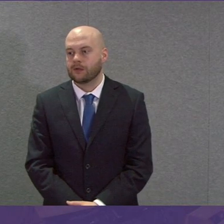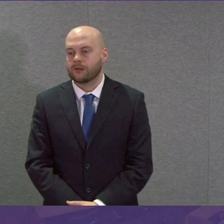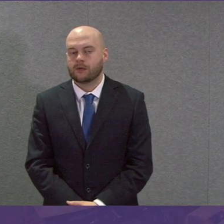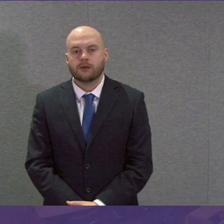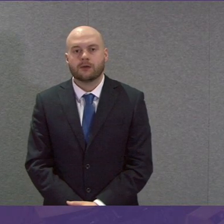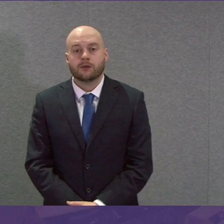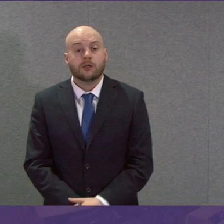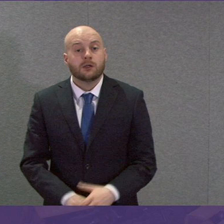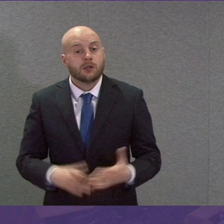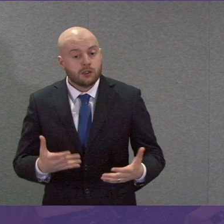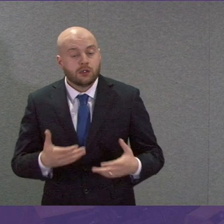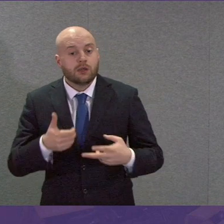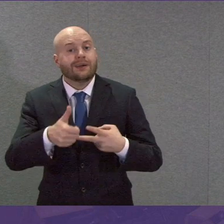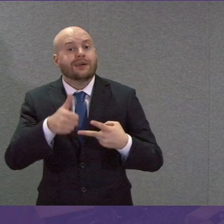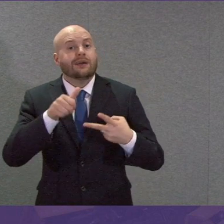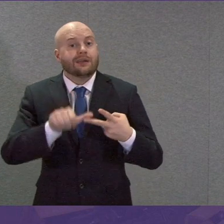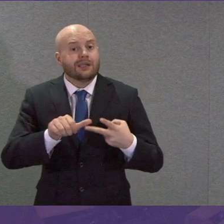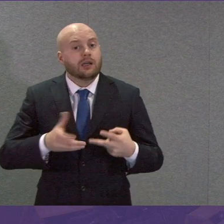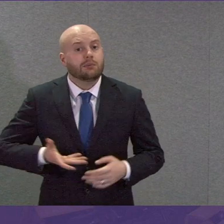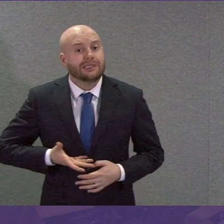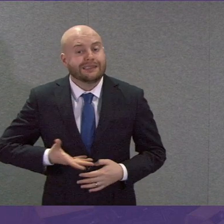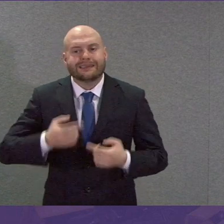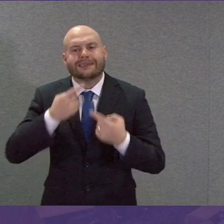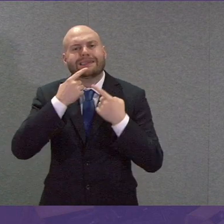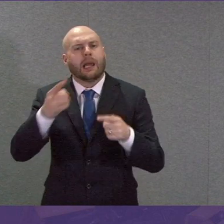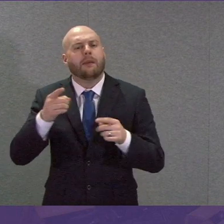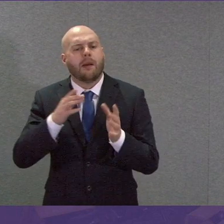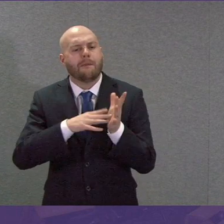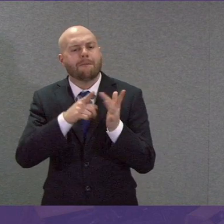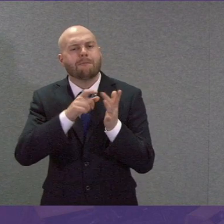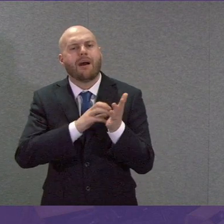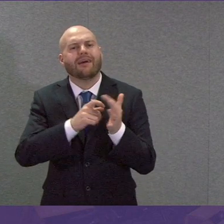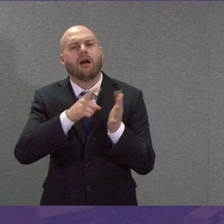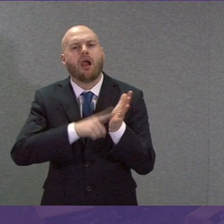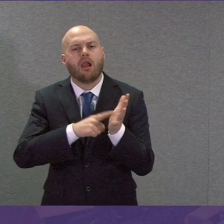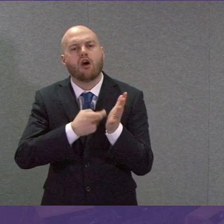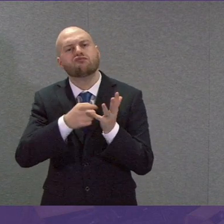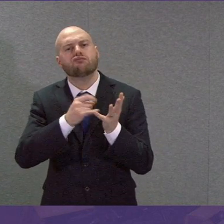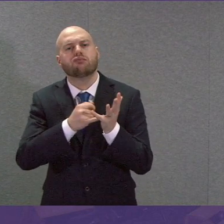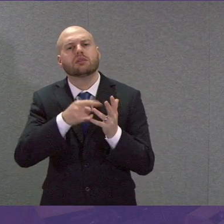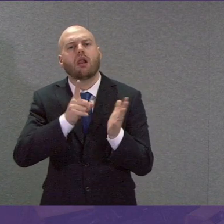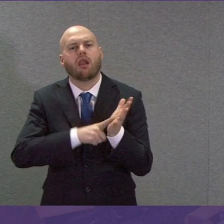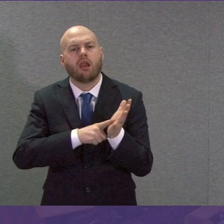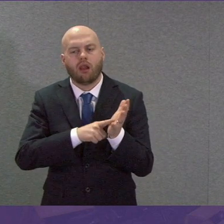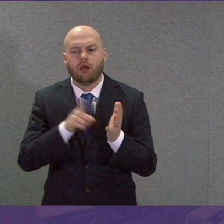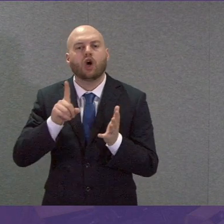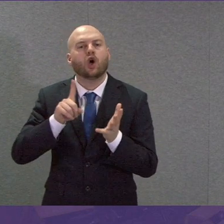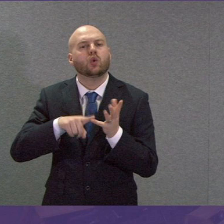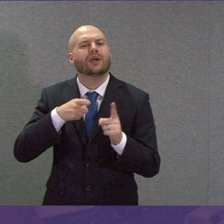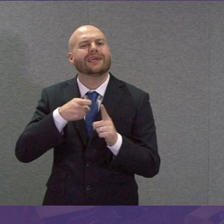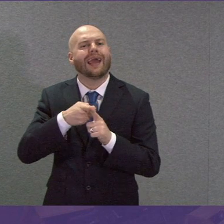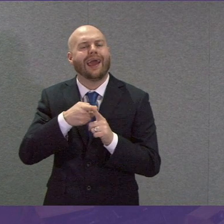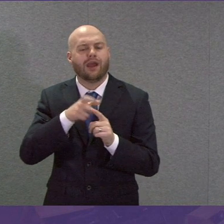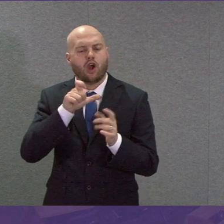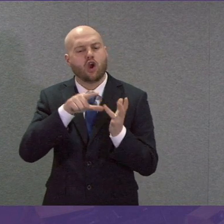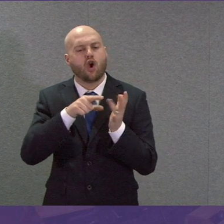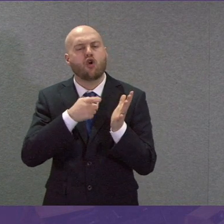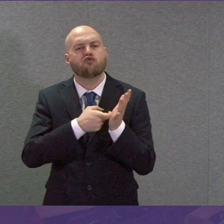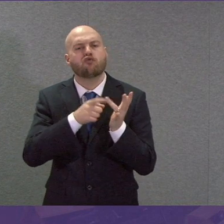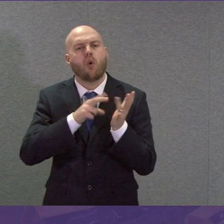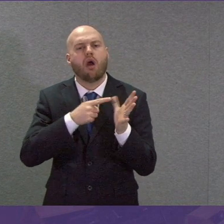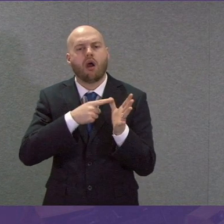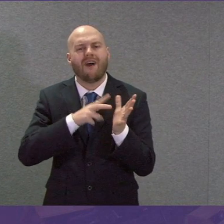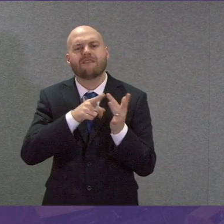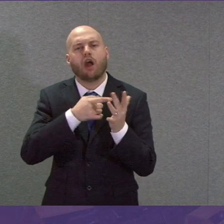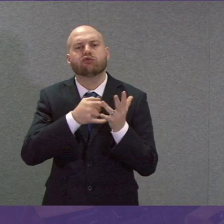The next item of business is a statement by Michael Russell on UK coronavirus legislation. The Cabinet Secretary will take questions at the end of